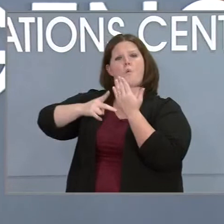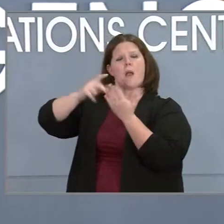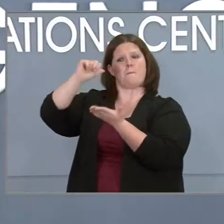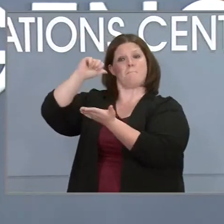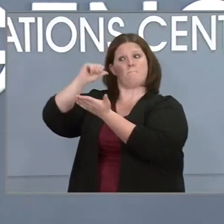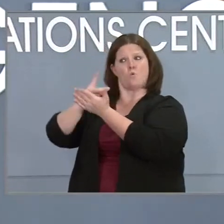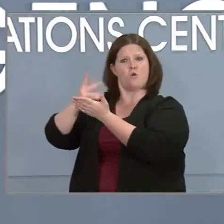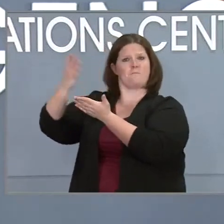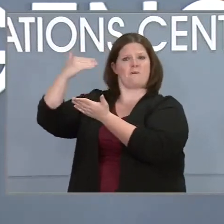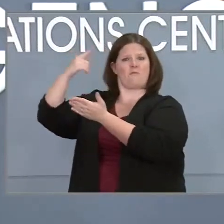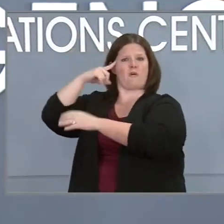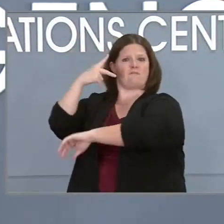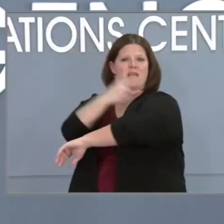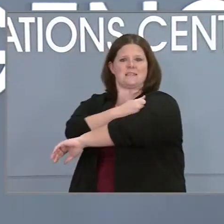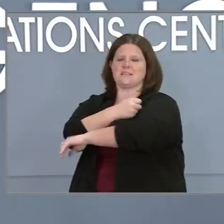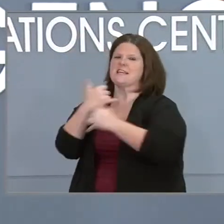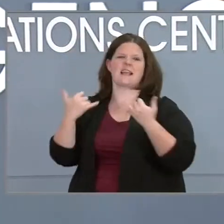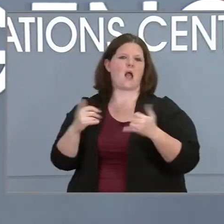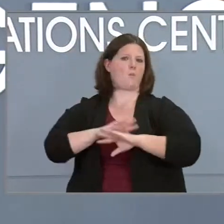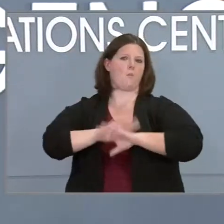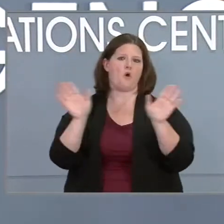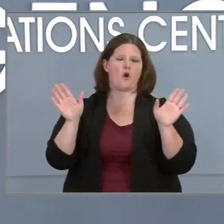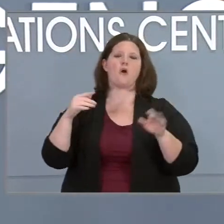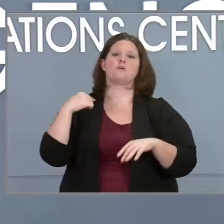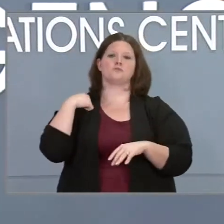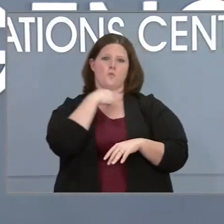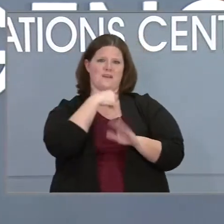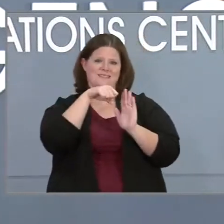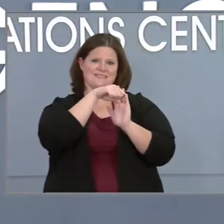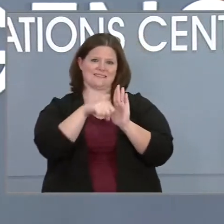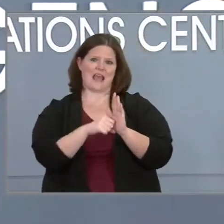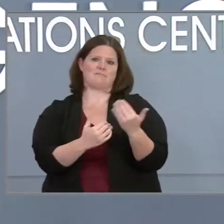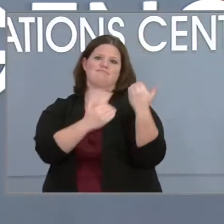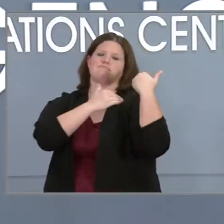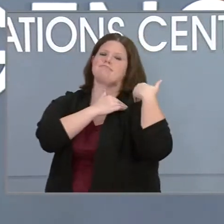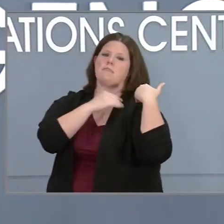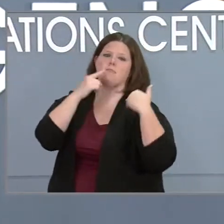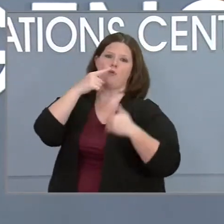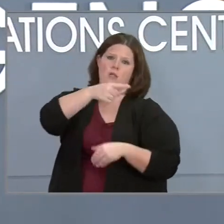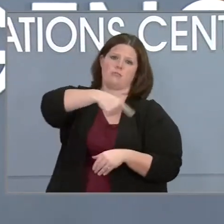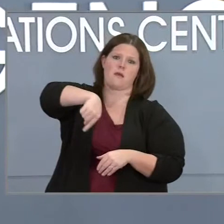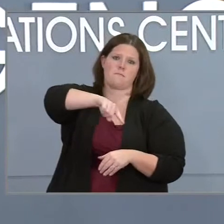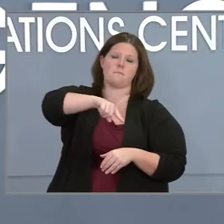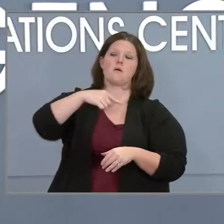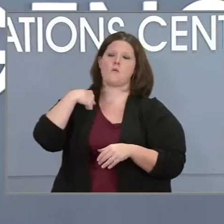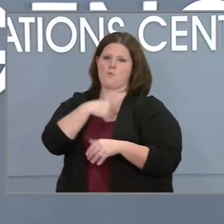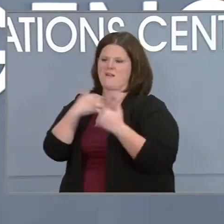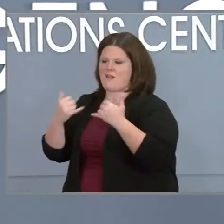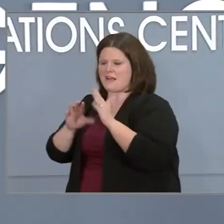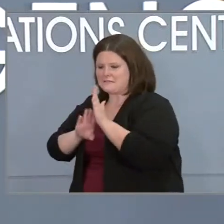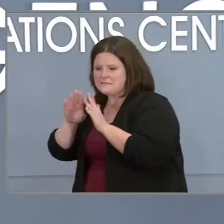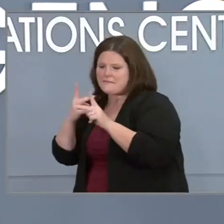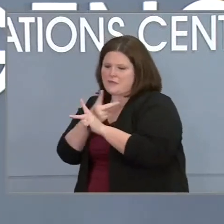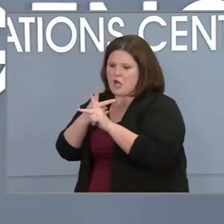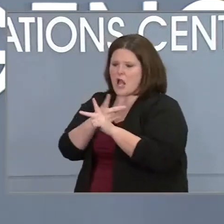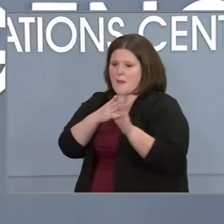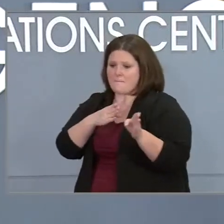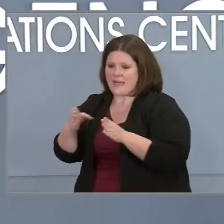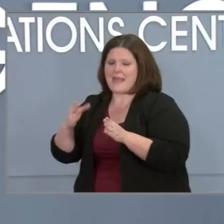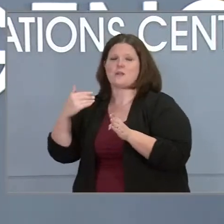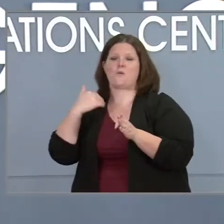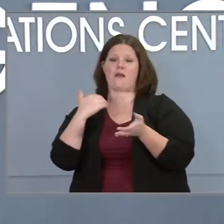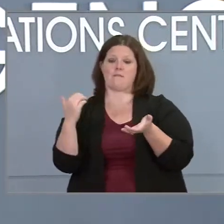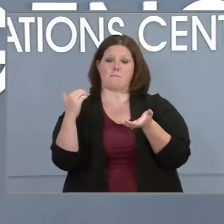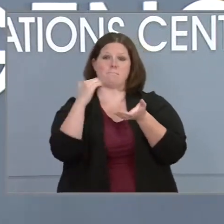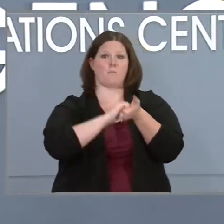not happen this time. We are working on that right now to make sure that all of our long-term care facilities have a vaccinating partner. And